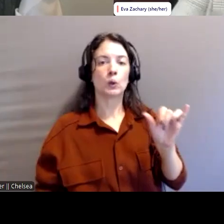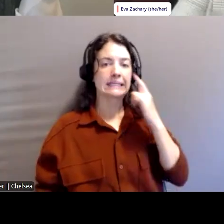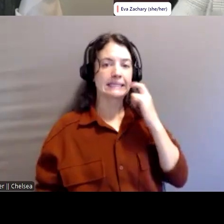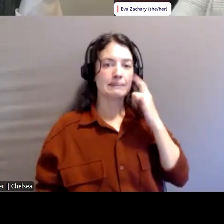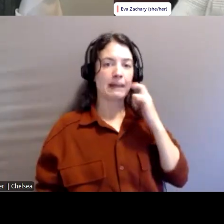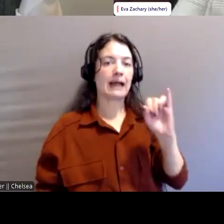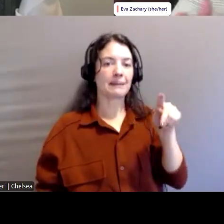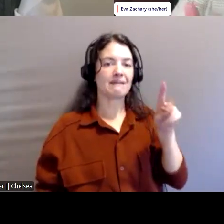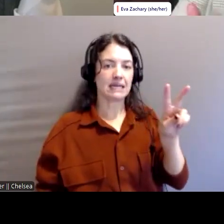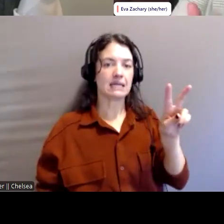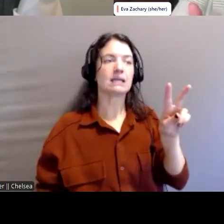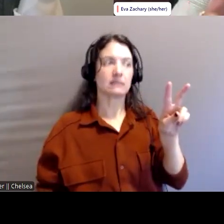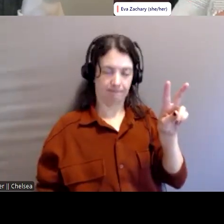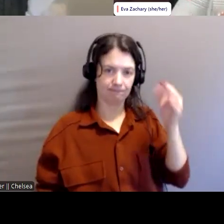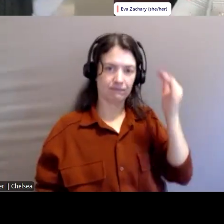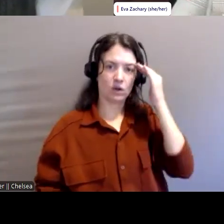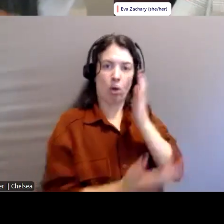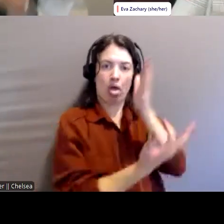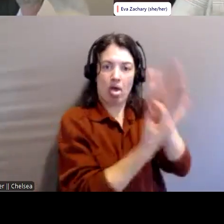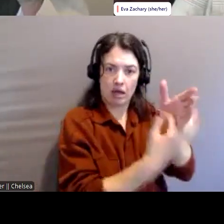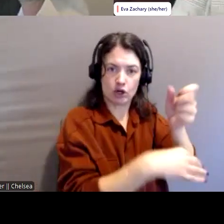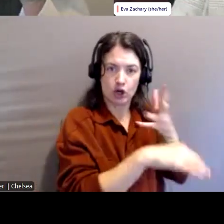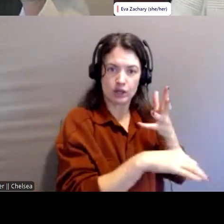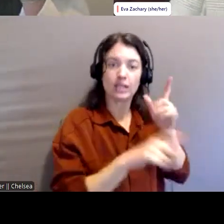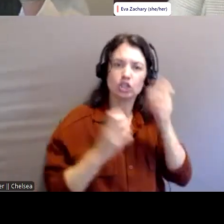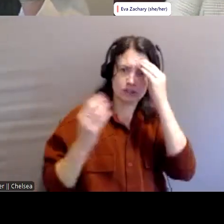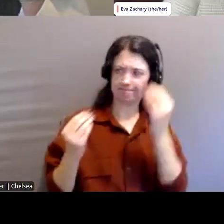intervention. I hope that helps.